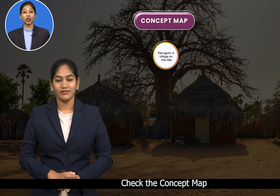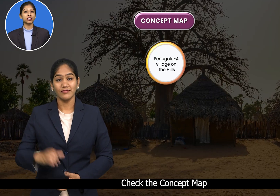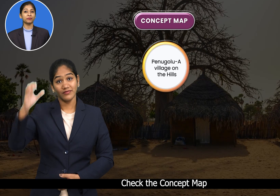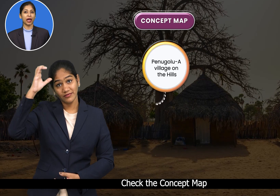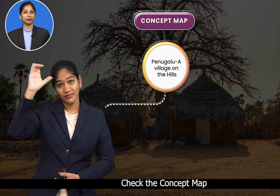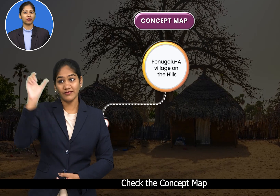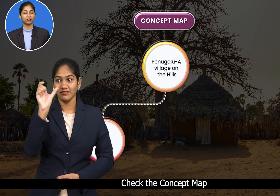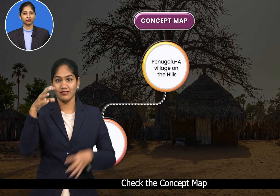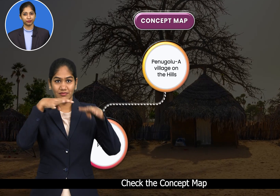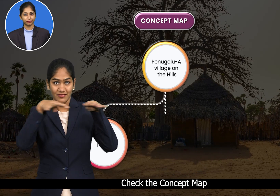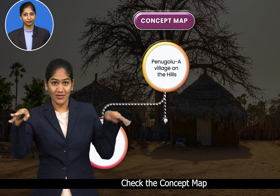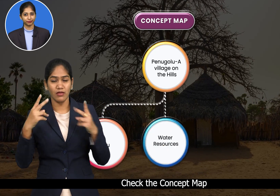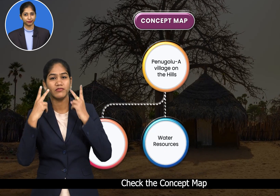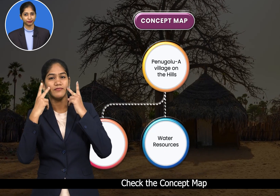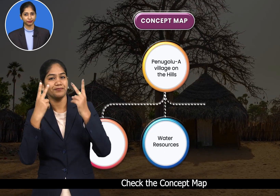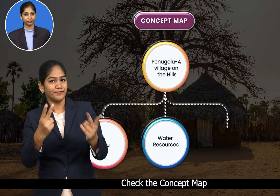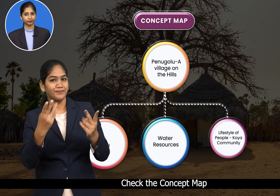Check the concept map.